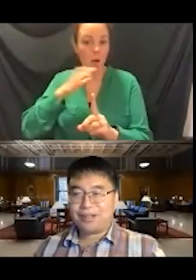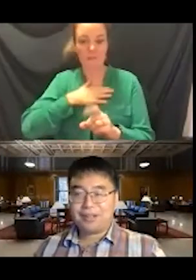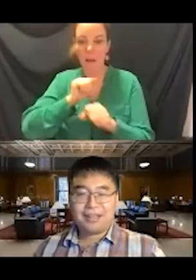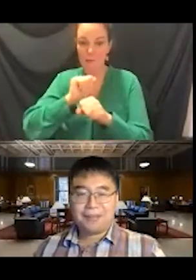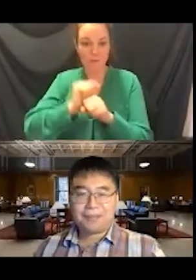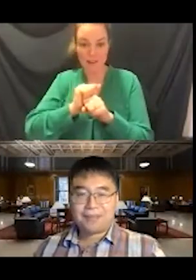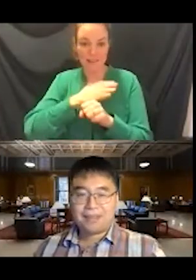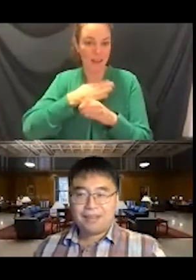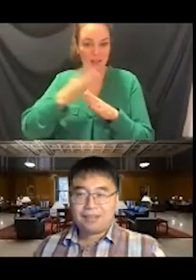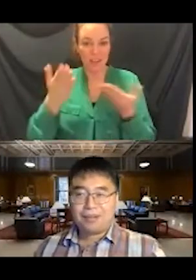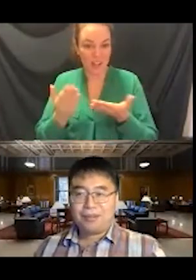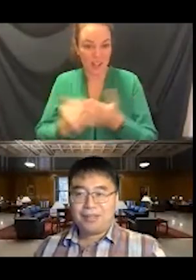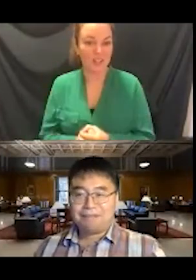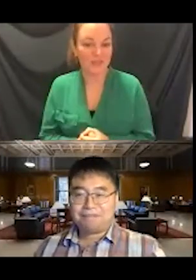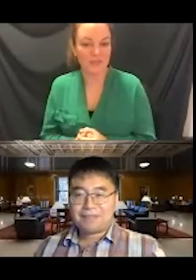career here.